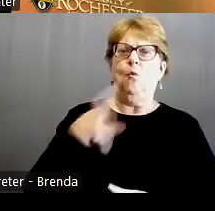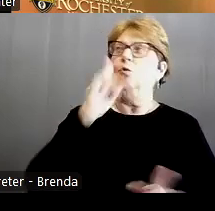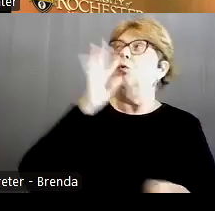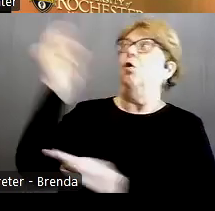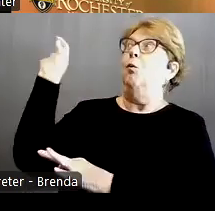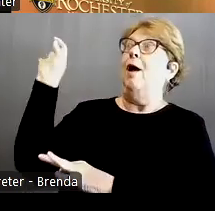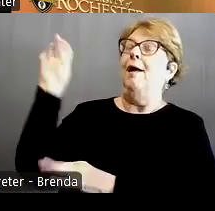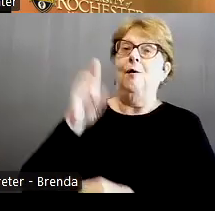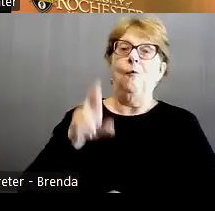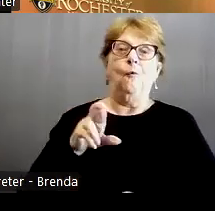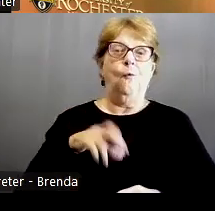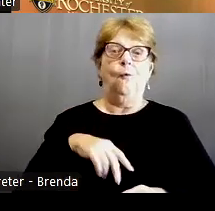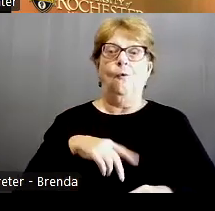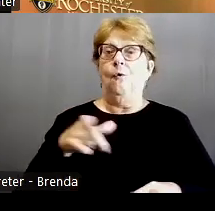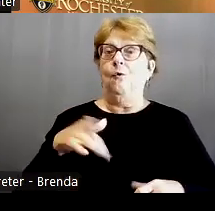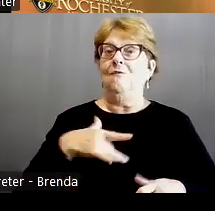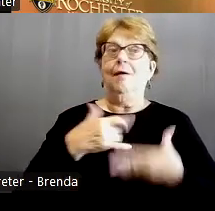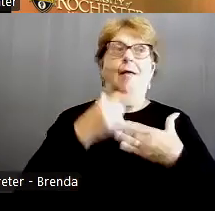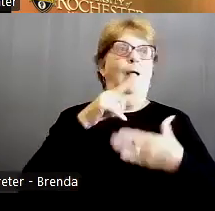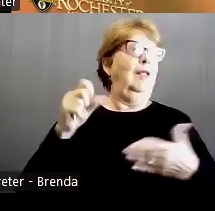you say, or you go helpless or weak.